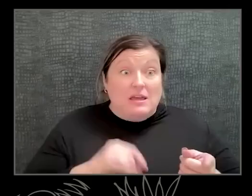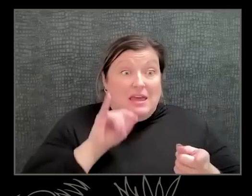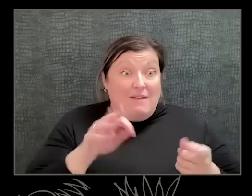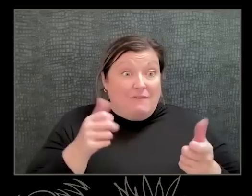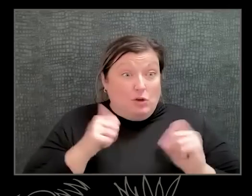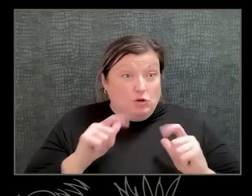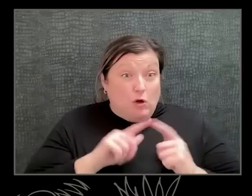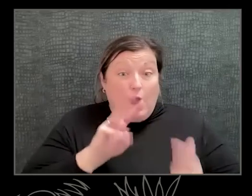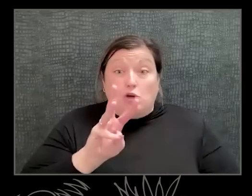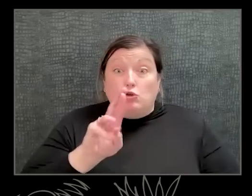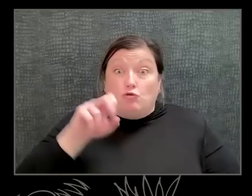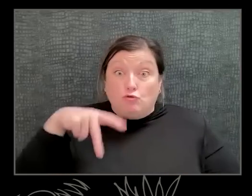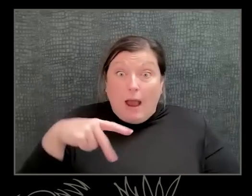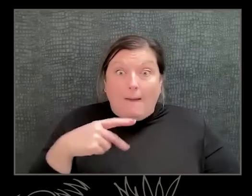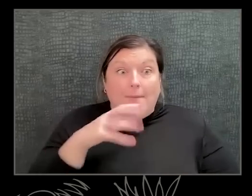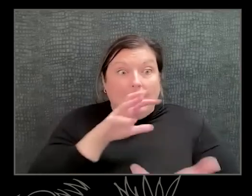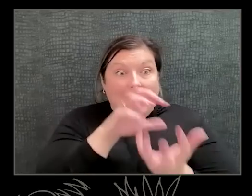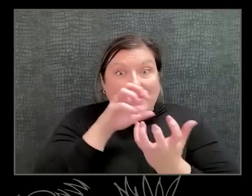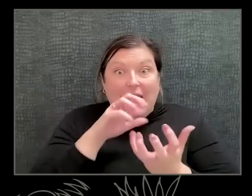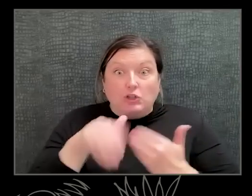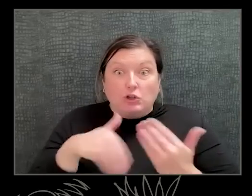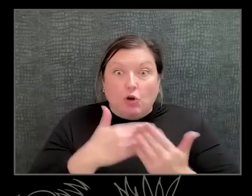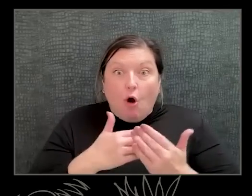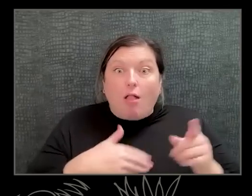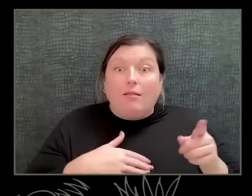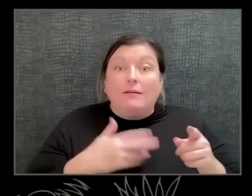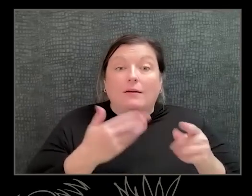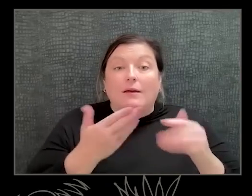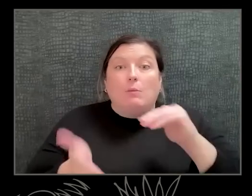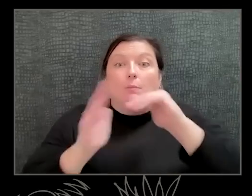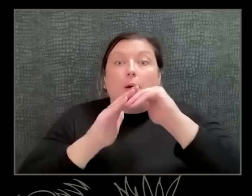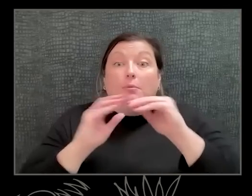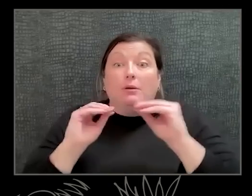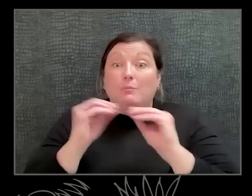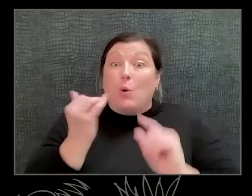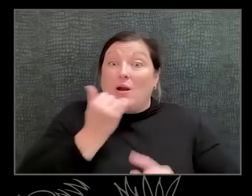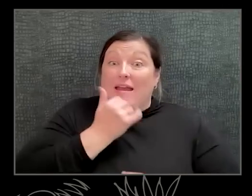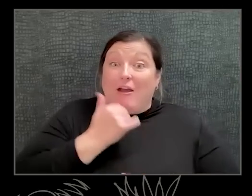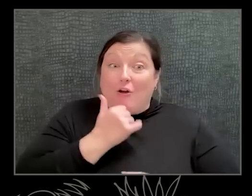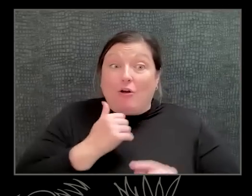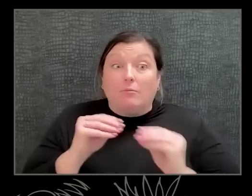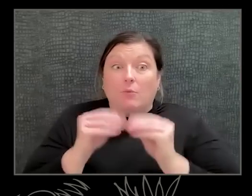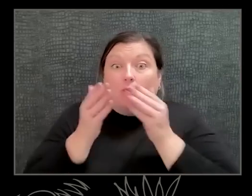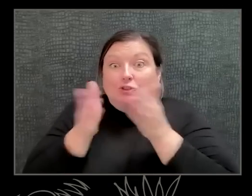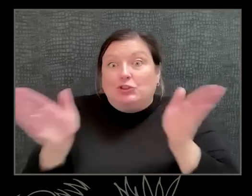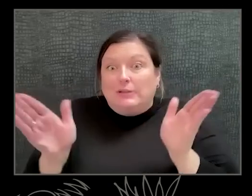all. It might bubble up to a higher up error boundary that has an even more generic error message than this.